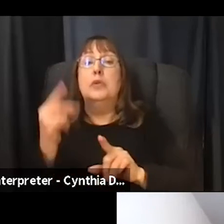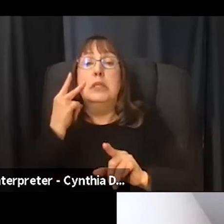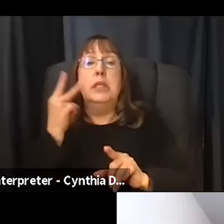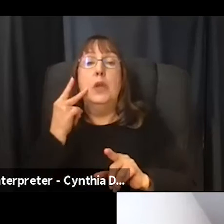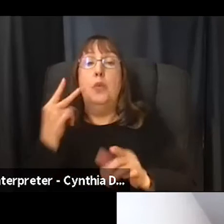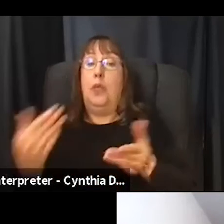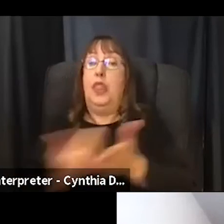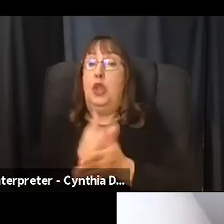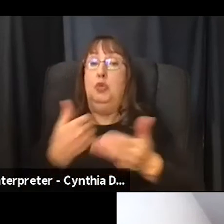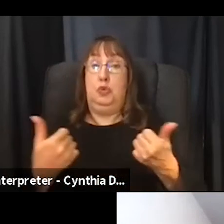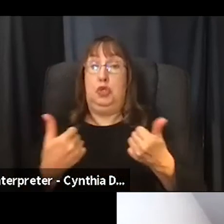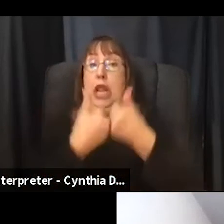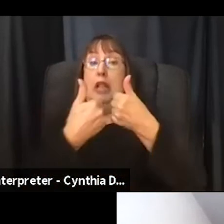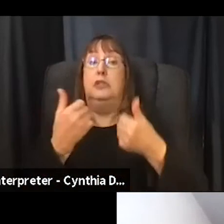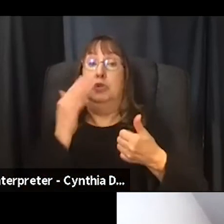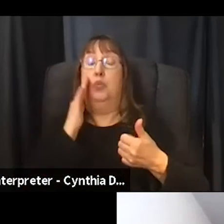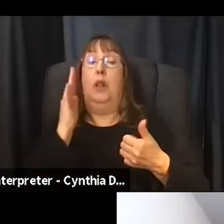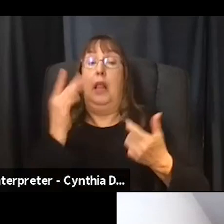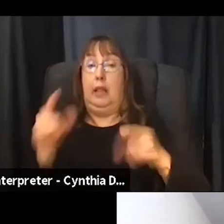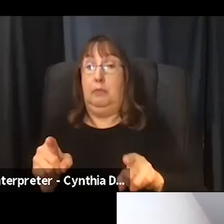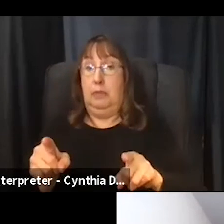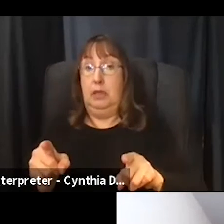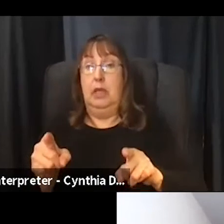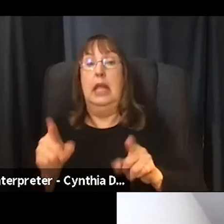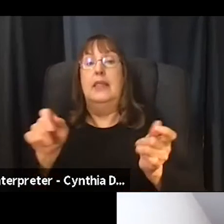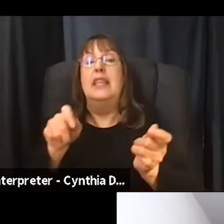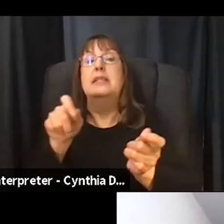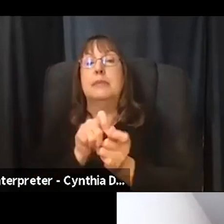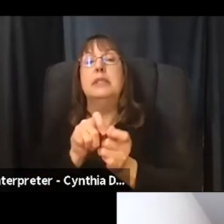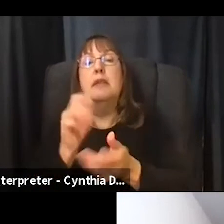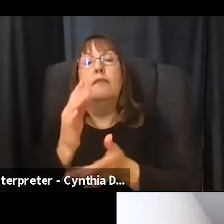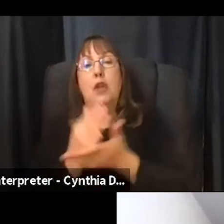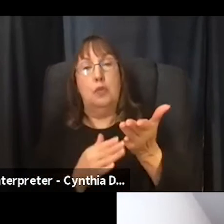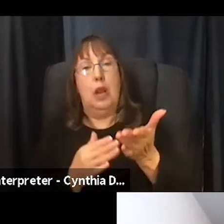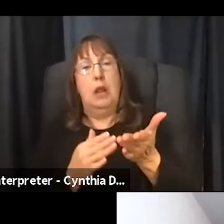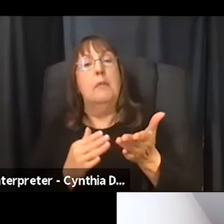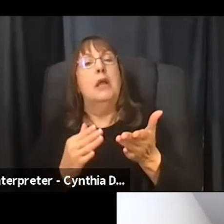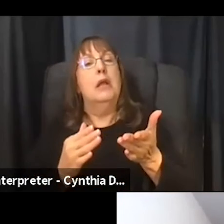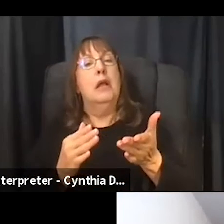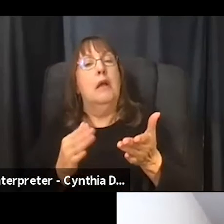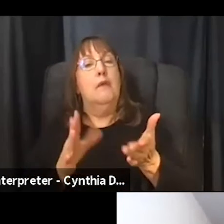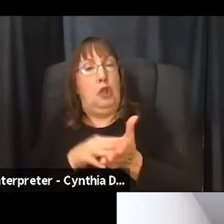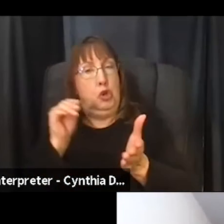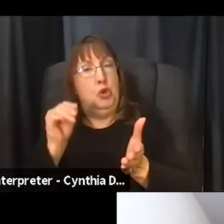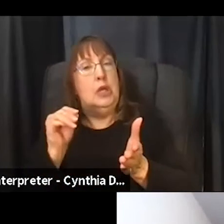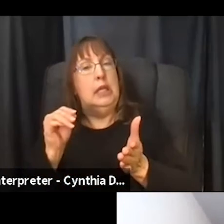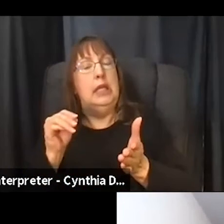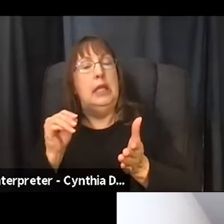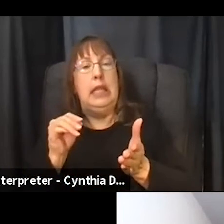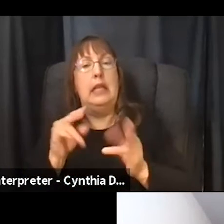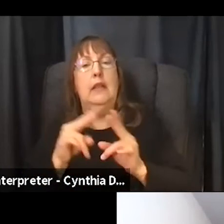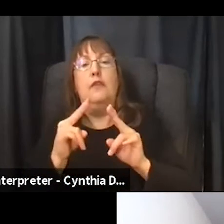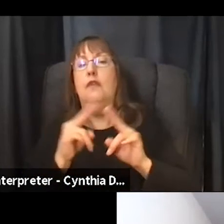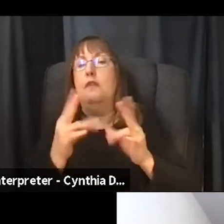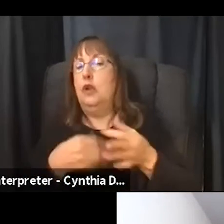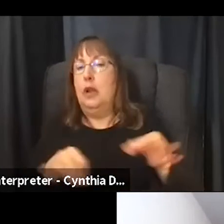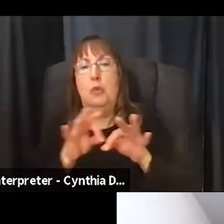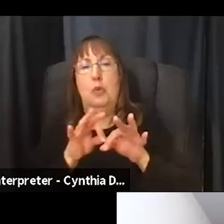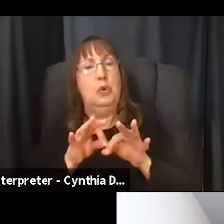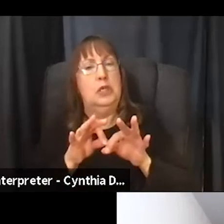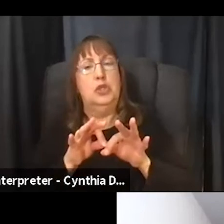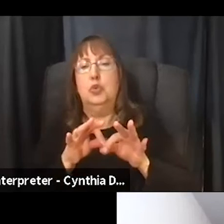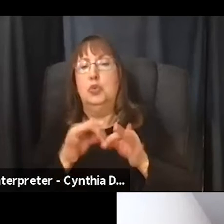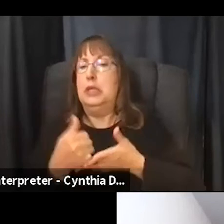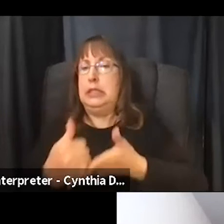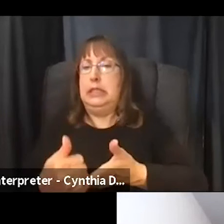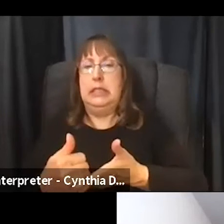may be in the very specific realm of learning medicine is very important to assist them in